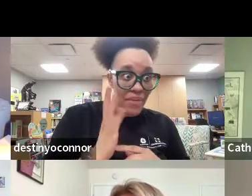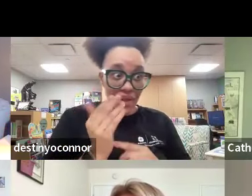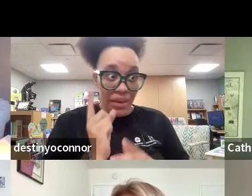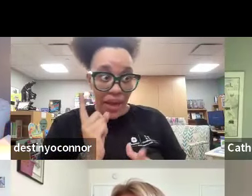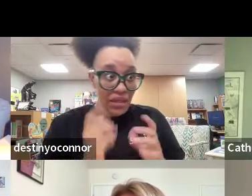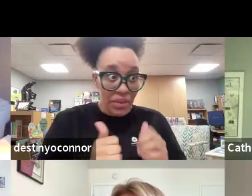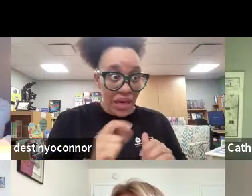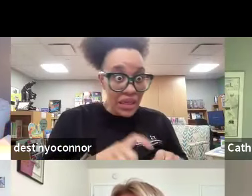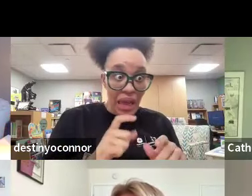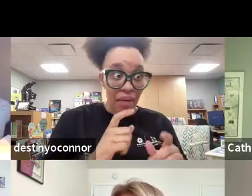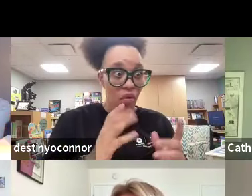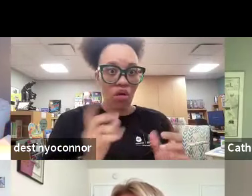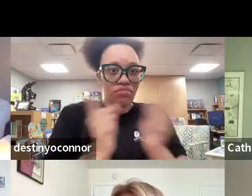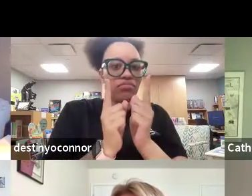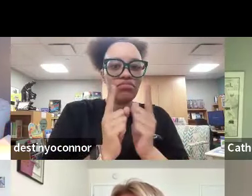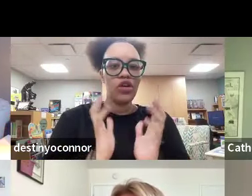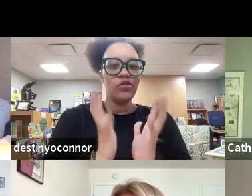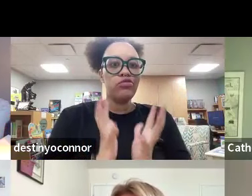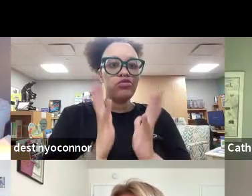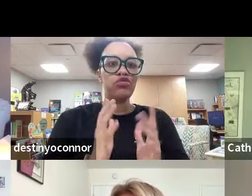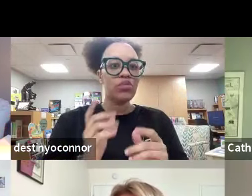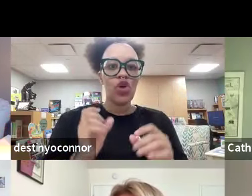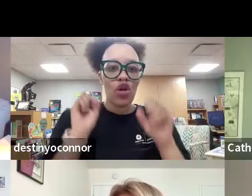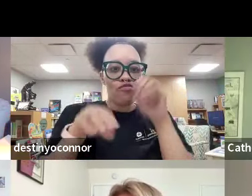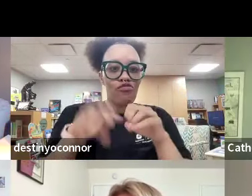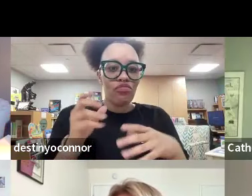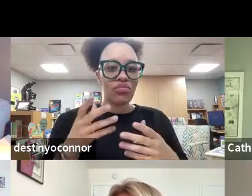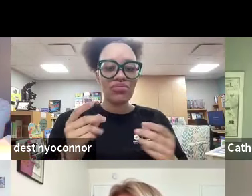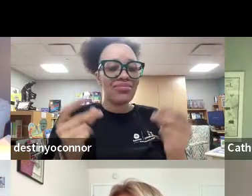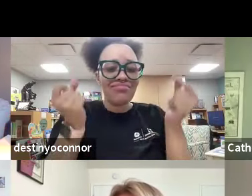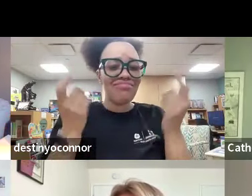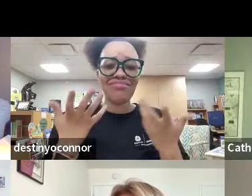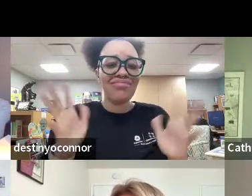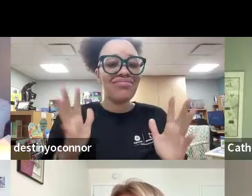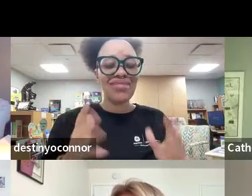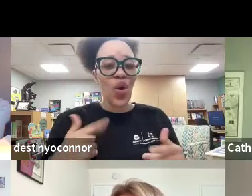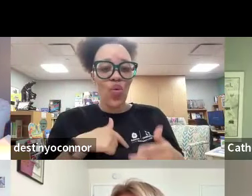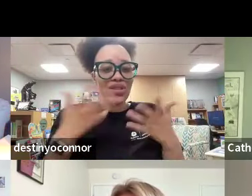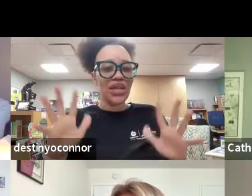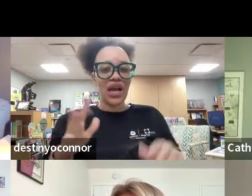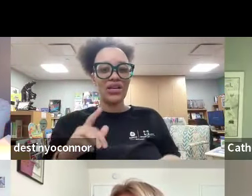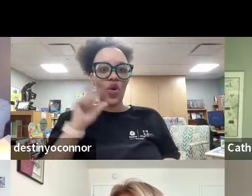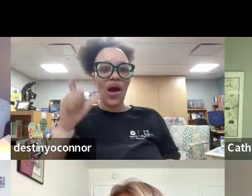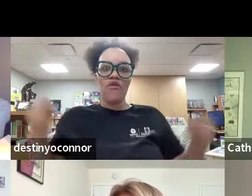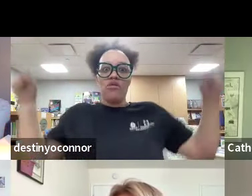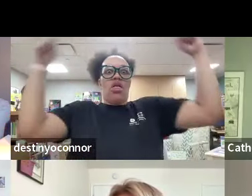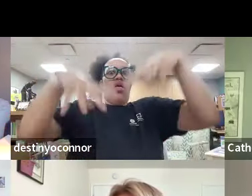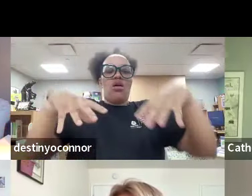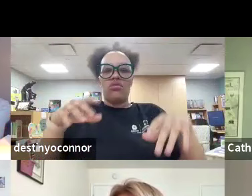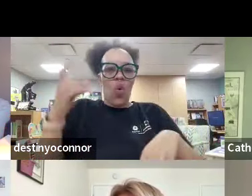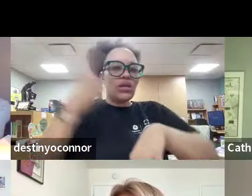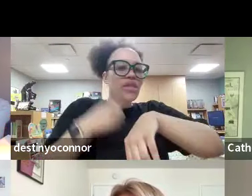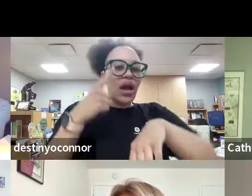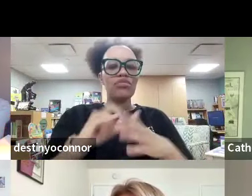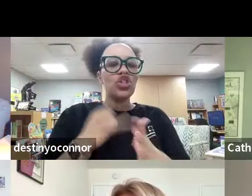when I reach out to Rob and I'm like, hey, you got 5 minutes, 15 minutes. Can we just work on this really quick? And we do. And we are able to be productive in a short amount of